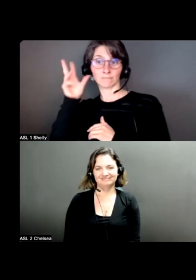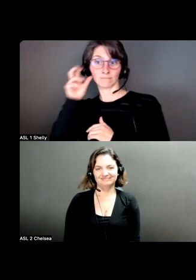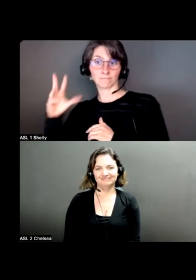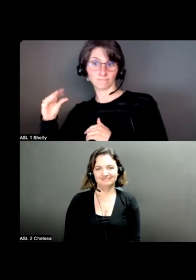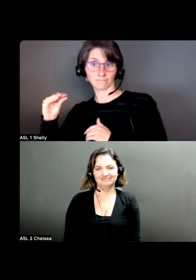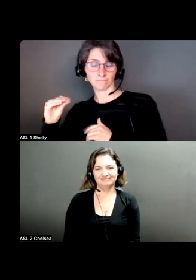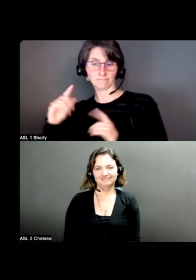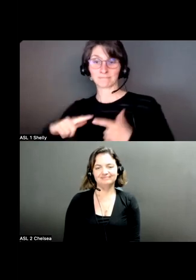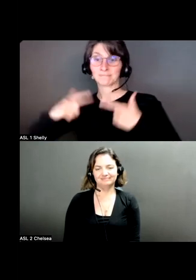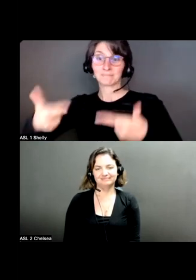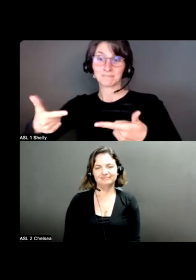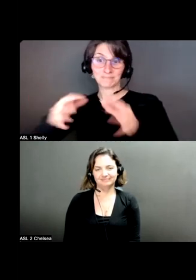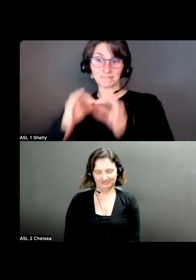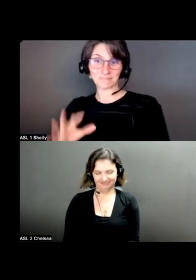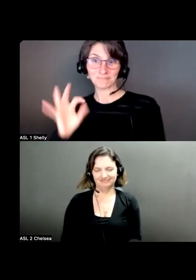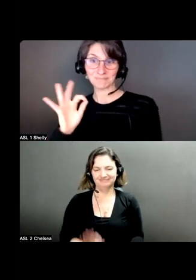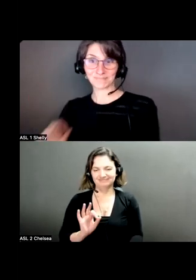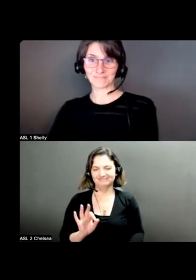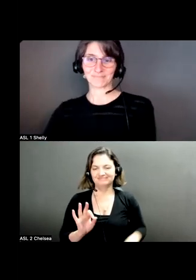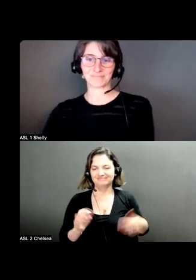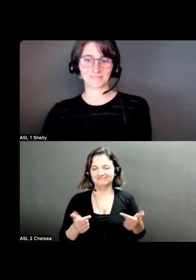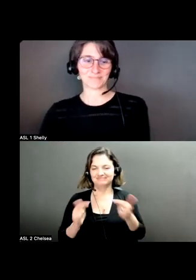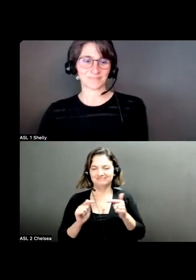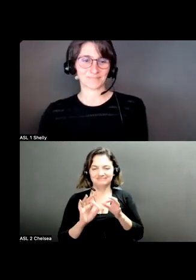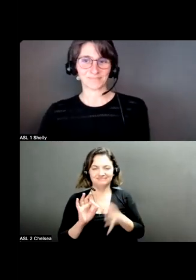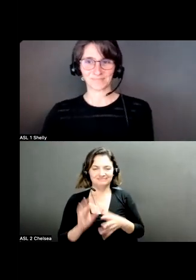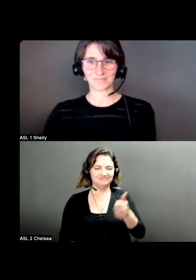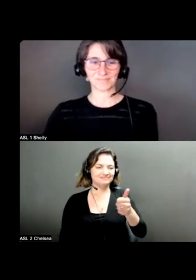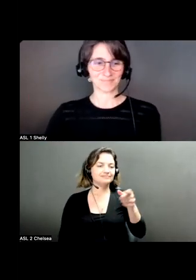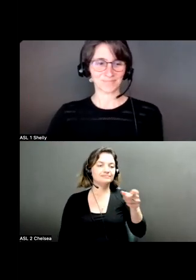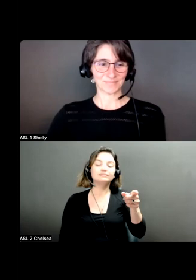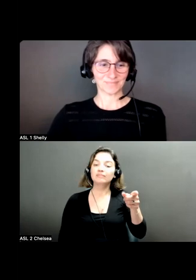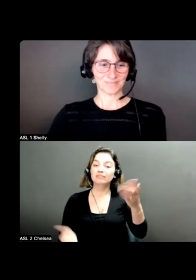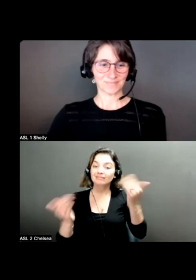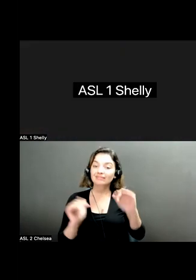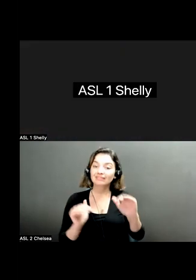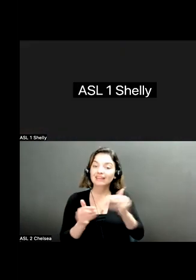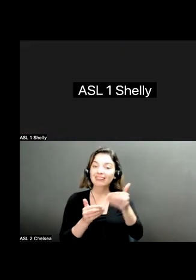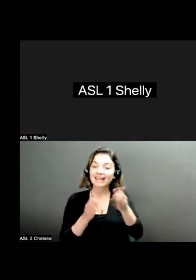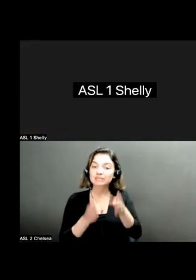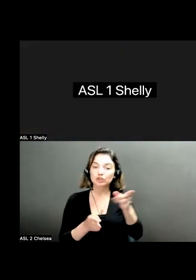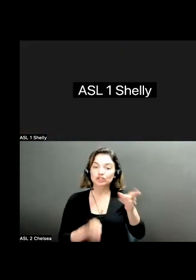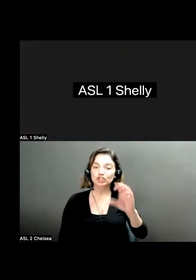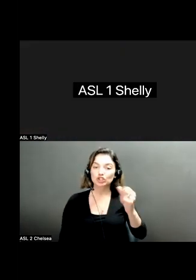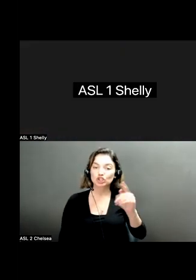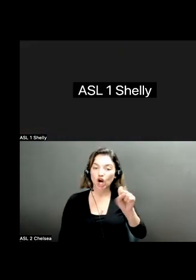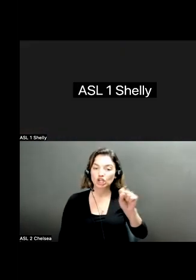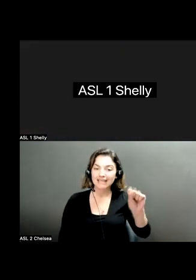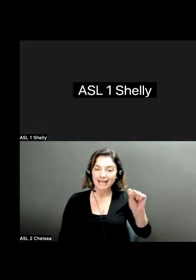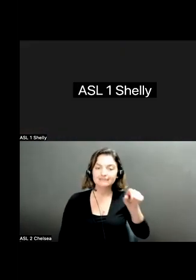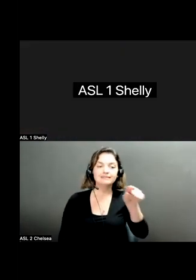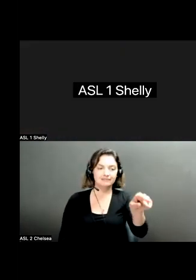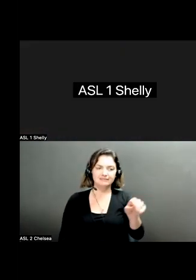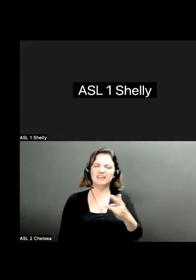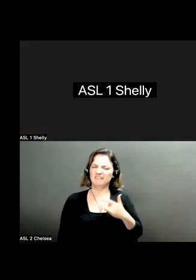Charles S. A dance recital. A wooden stage. I think